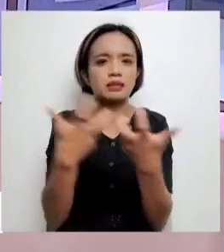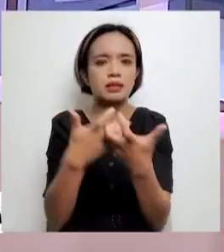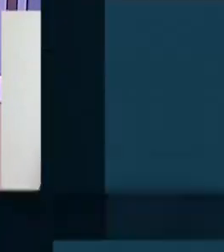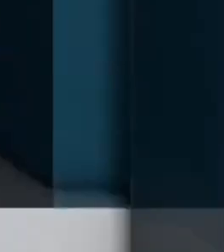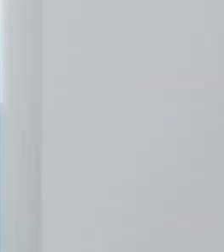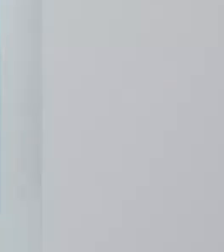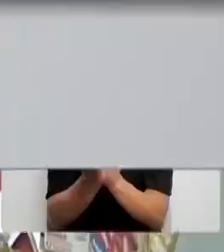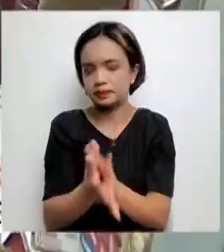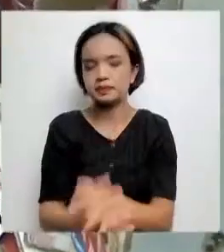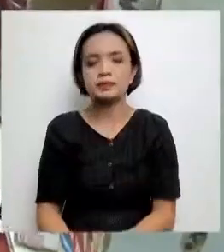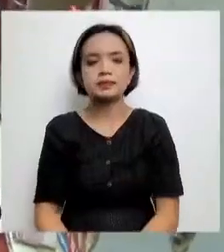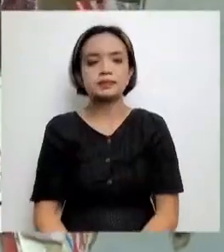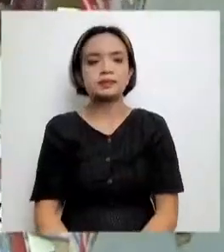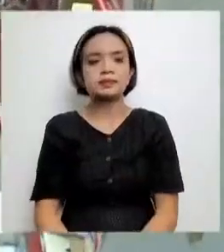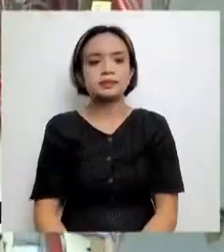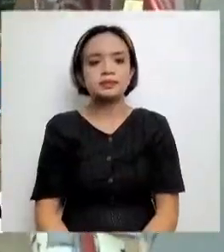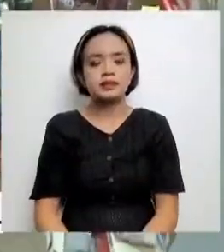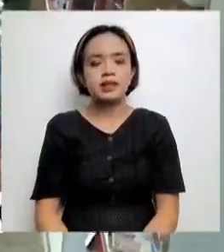reports.